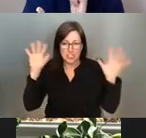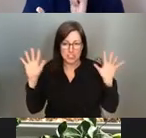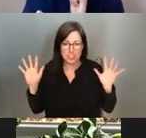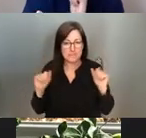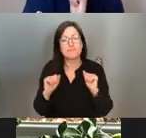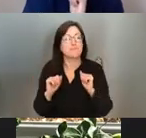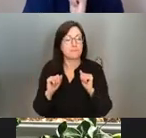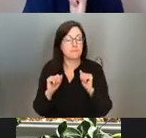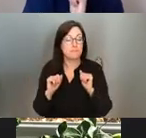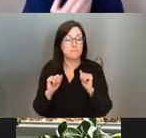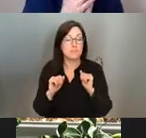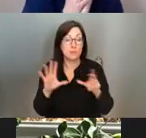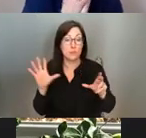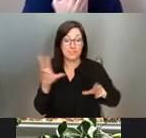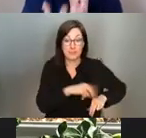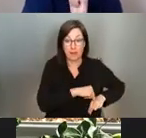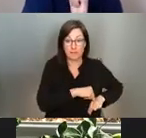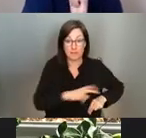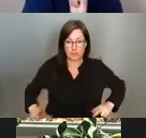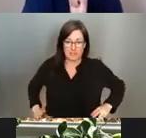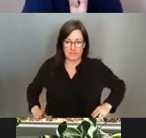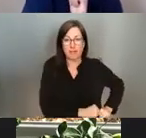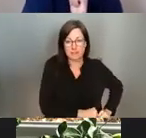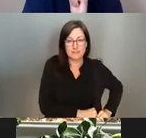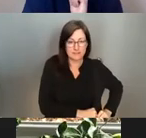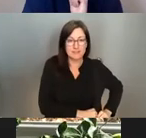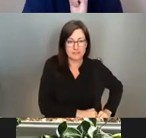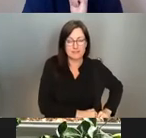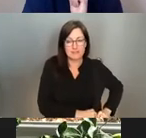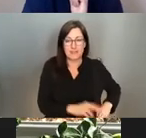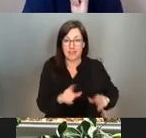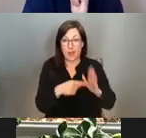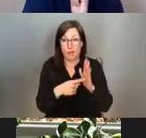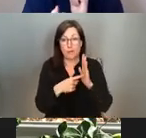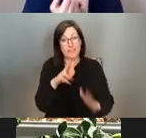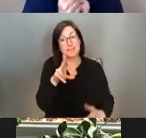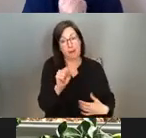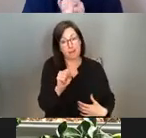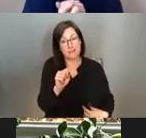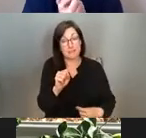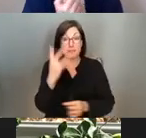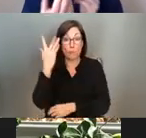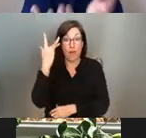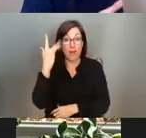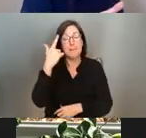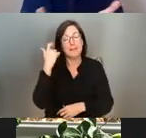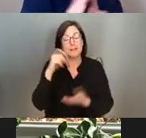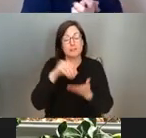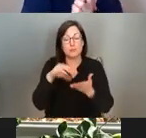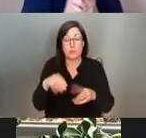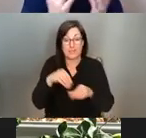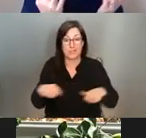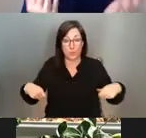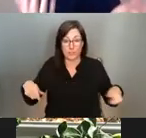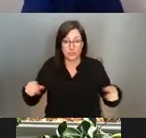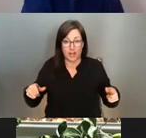see we used a seatbelt, and for this we represented bus by using seatbelt because the student is in a wheelchair or